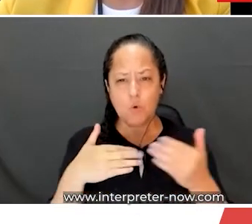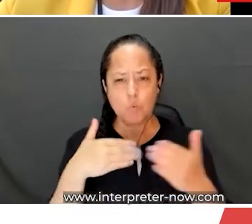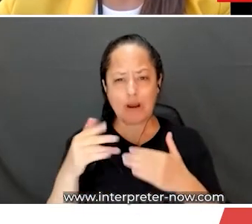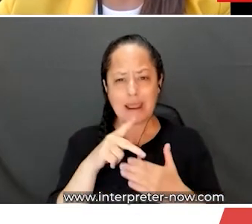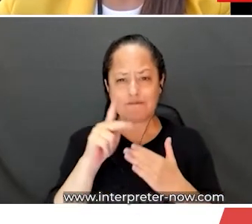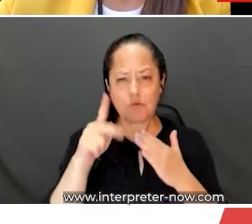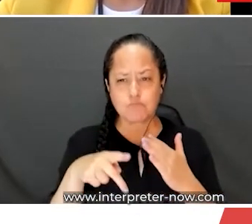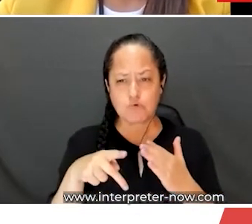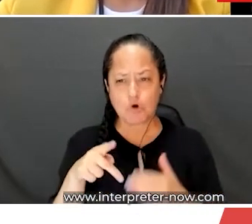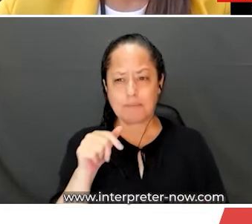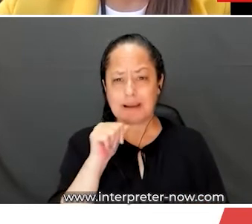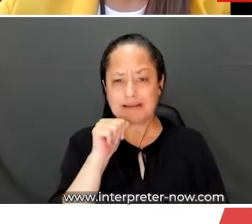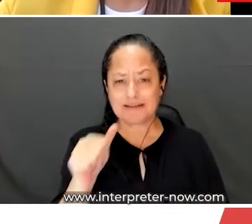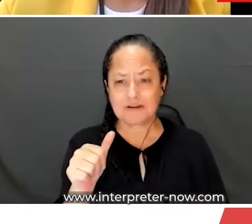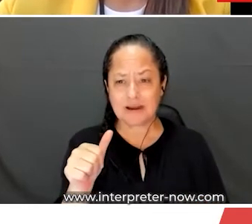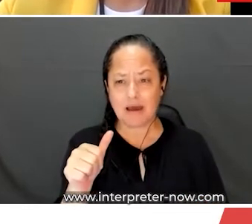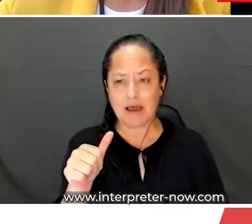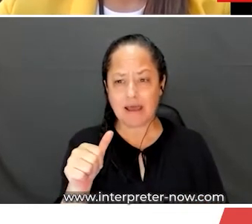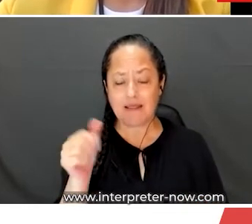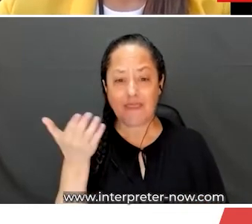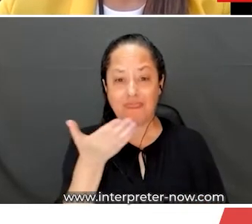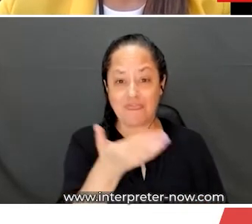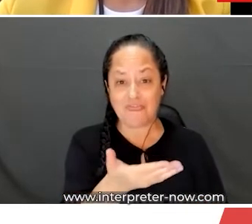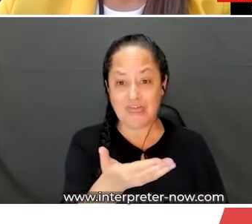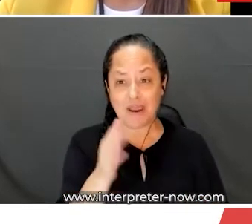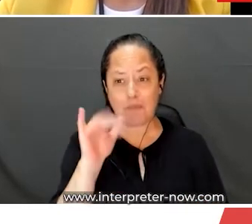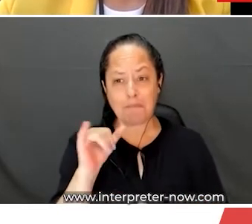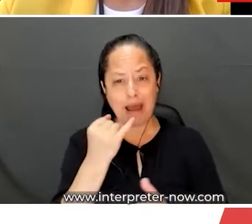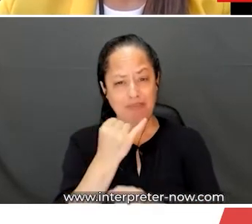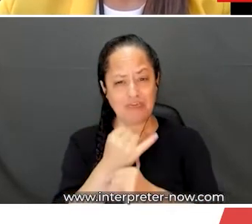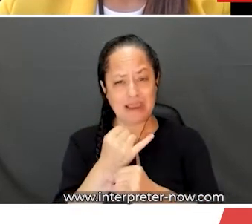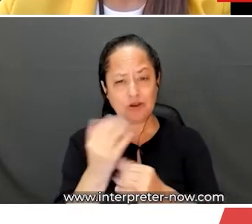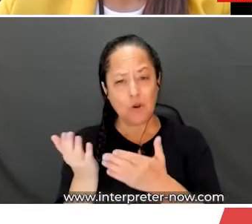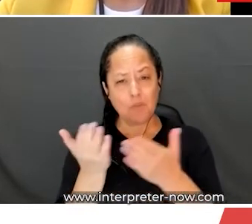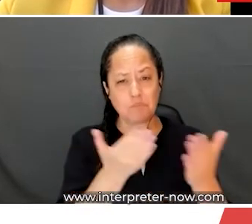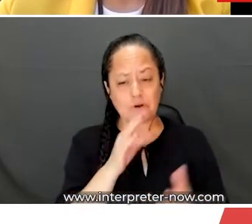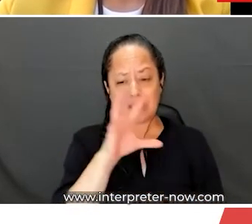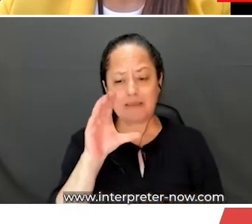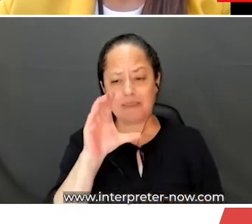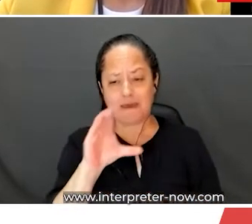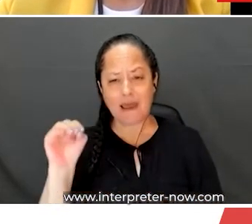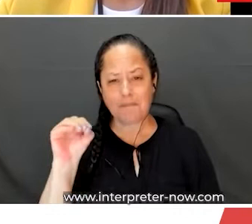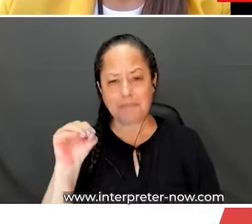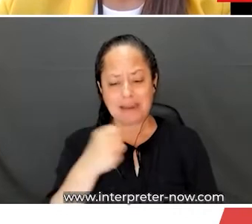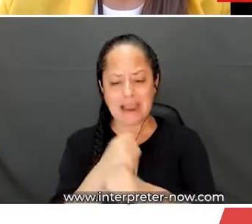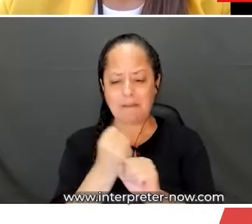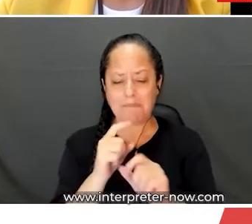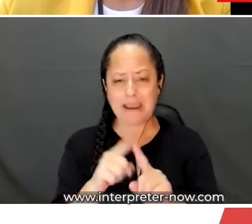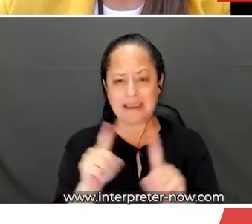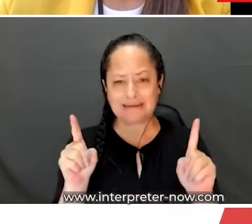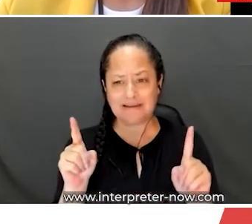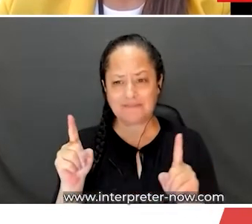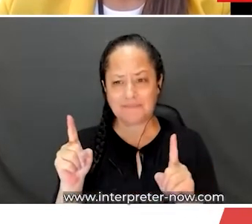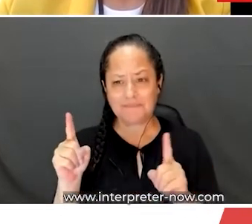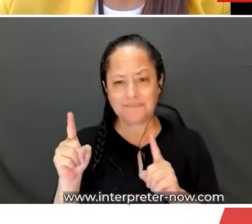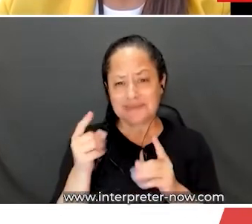programs are not out there by the institutions, but you can bring it in your company and make the difference. Things as